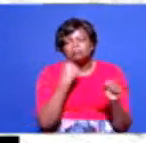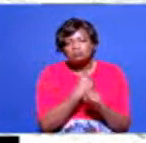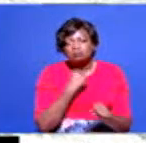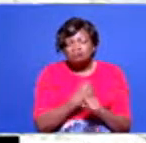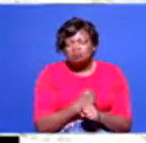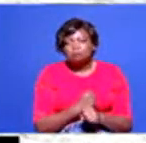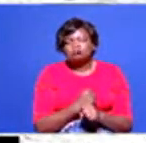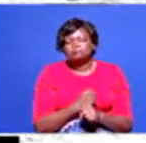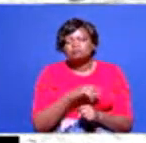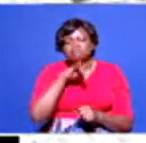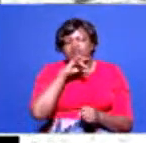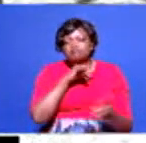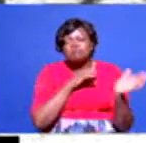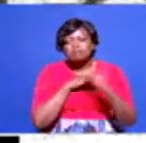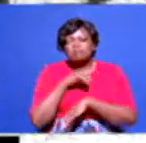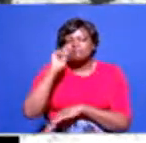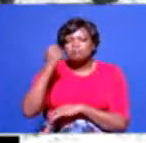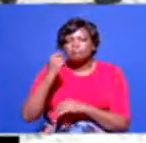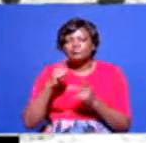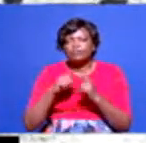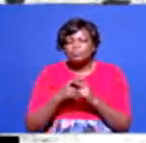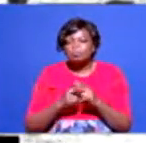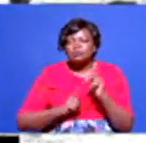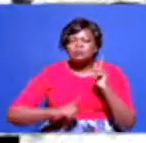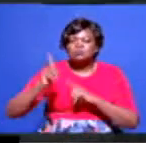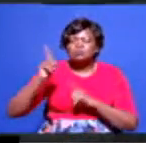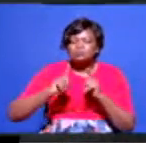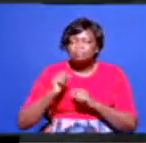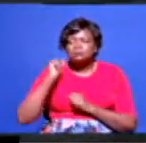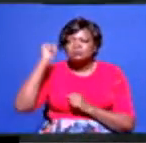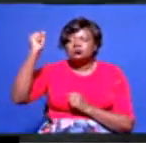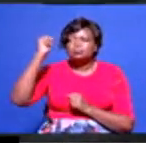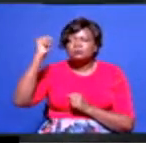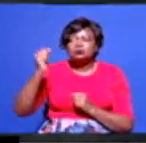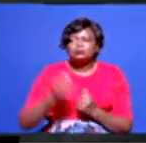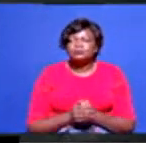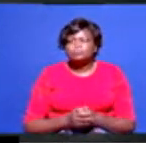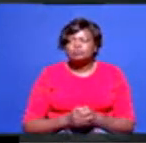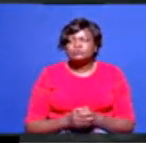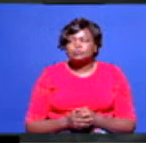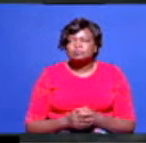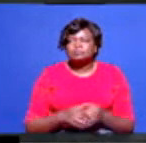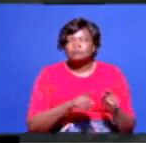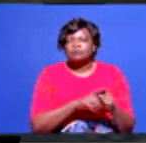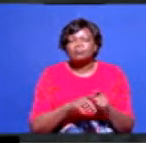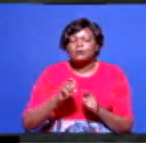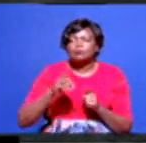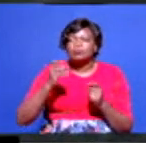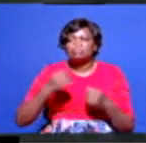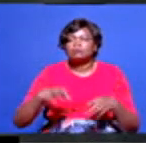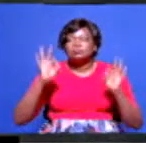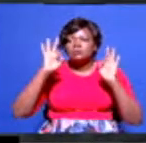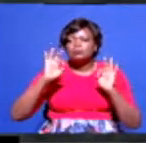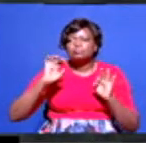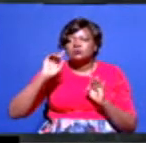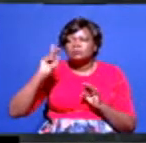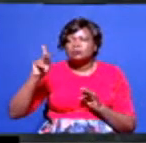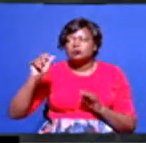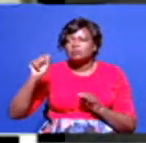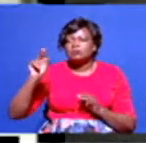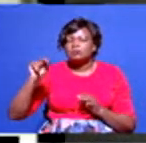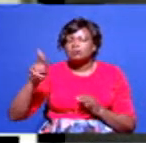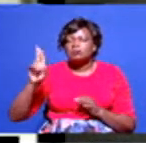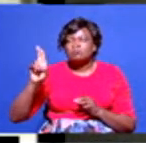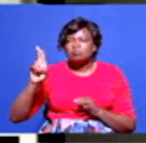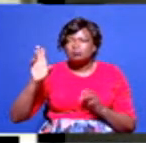and returning to Kenya to begin his journey into politics as the executive officer of Kenya African National Union